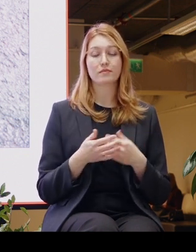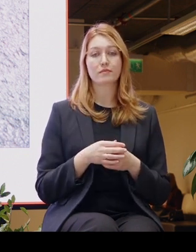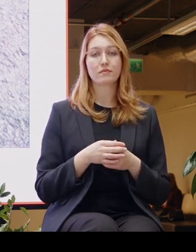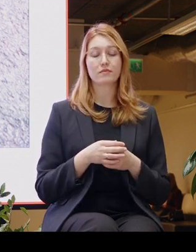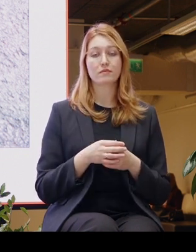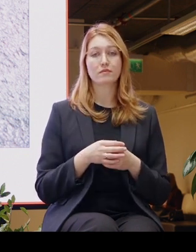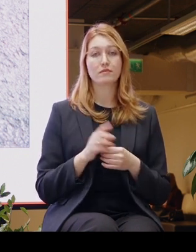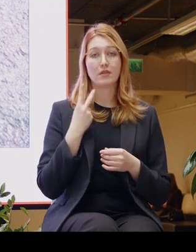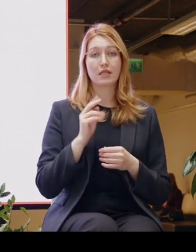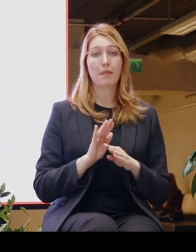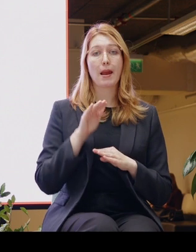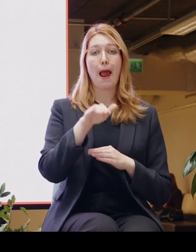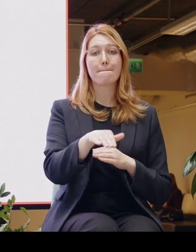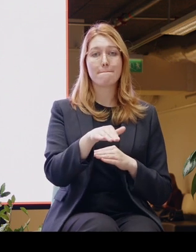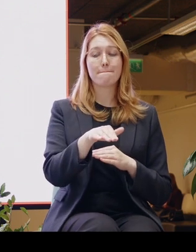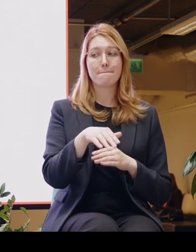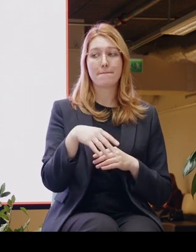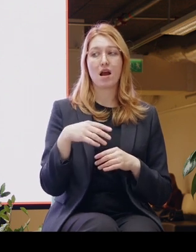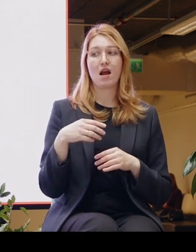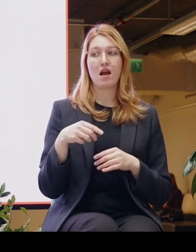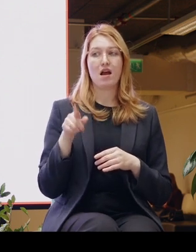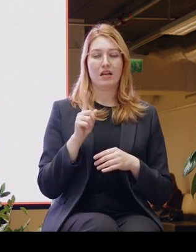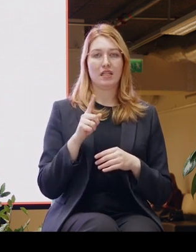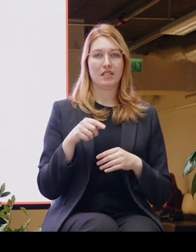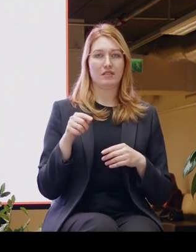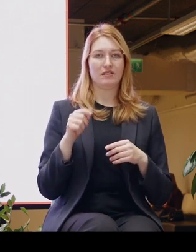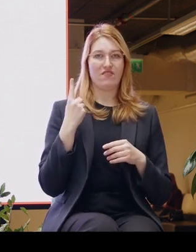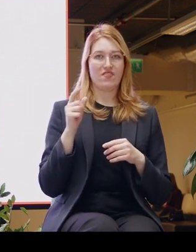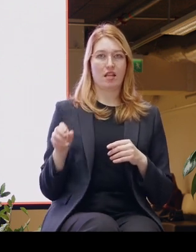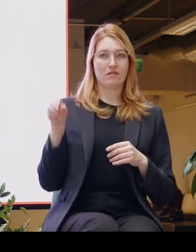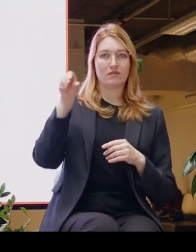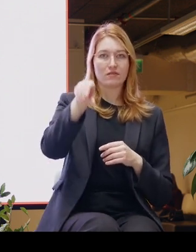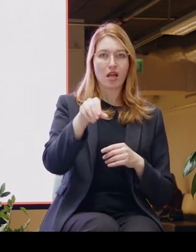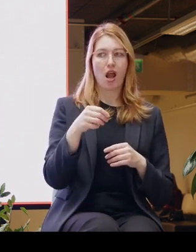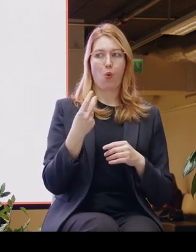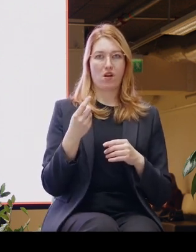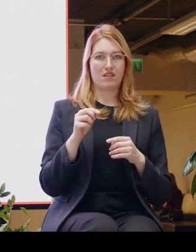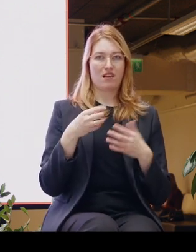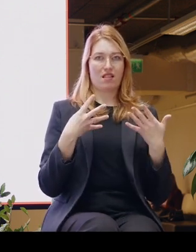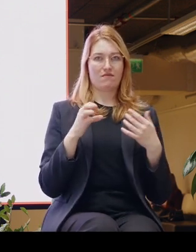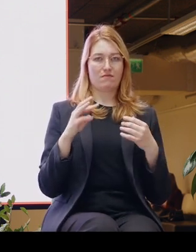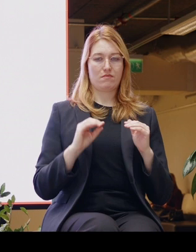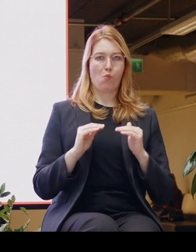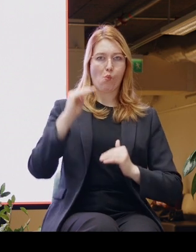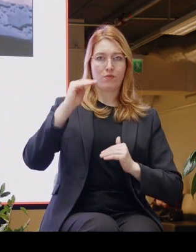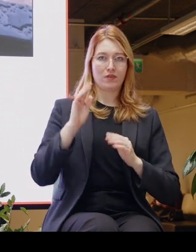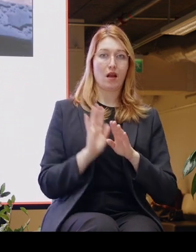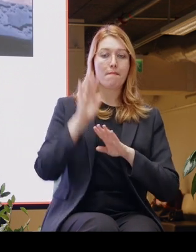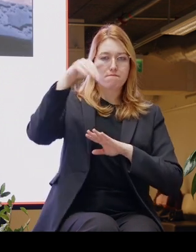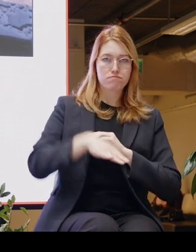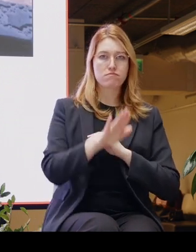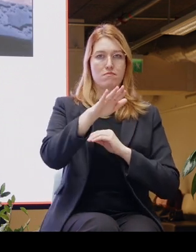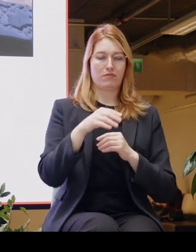the ramp is 90 meters, handrail is only one side, and in this point it would have been